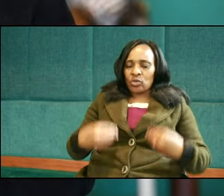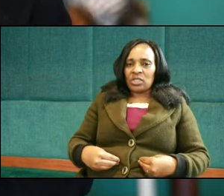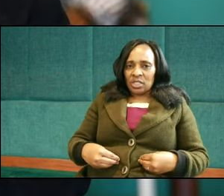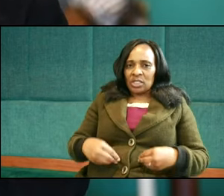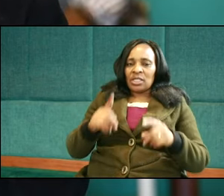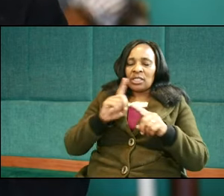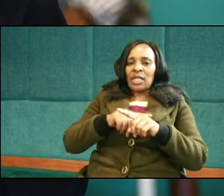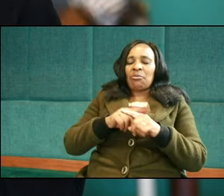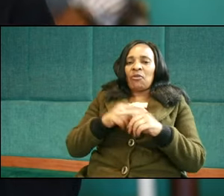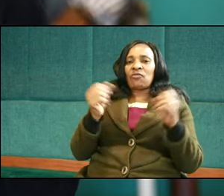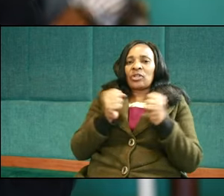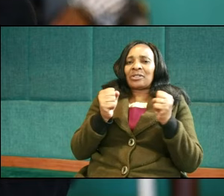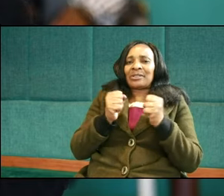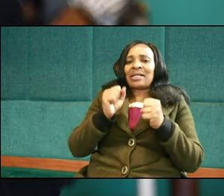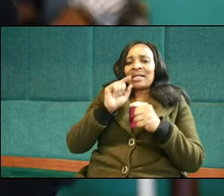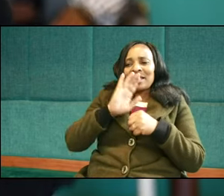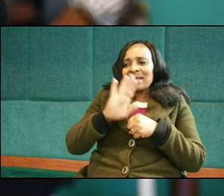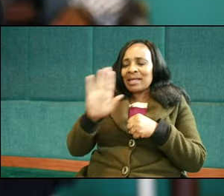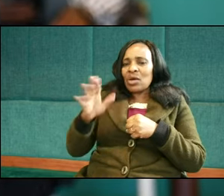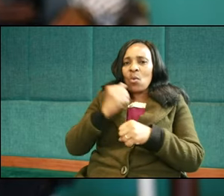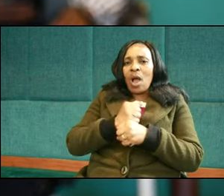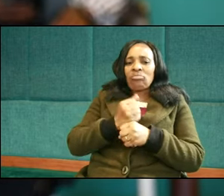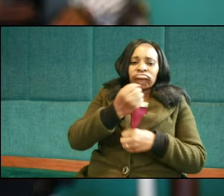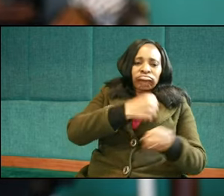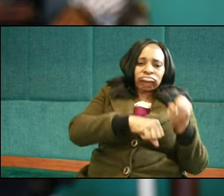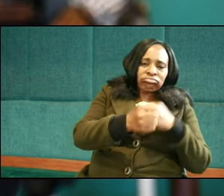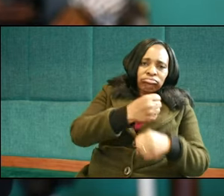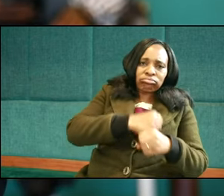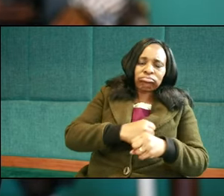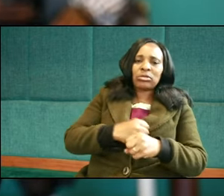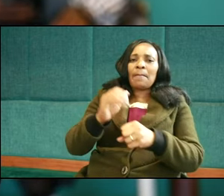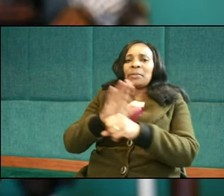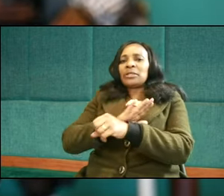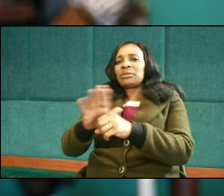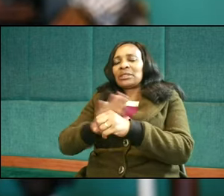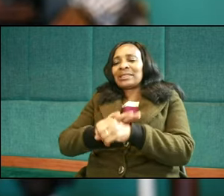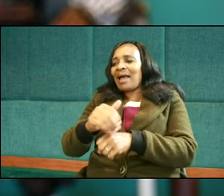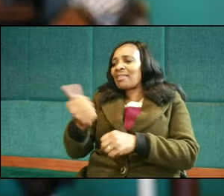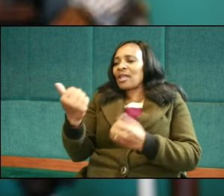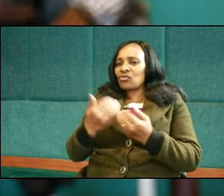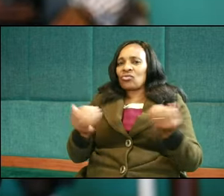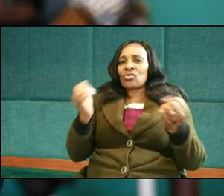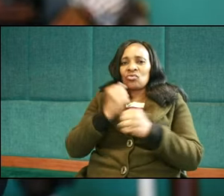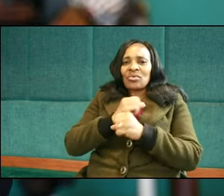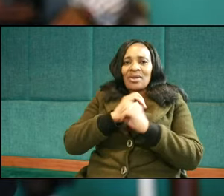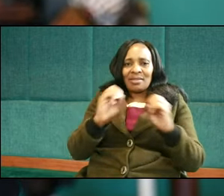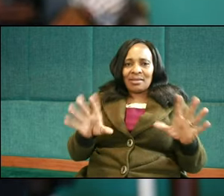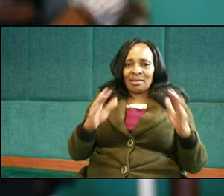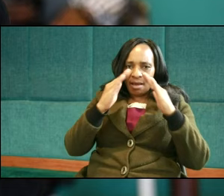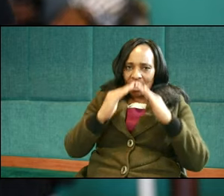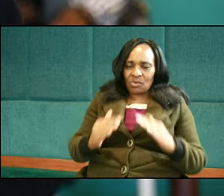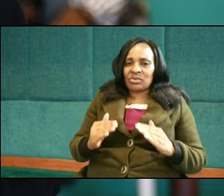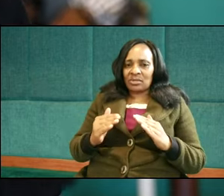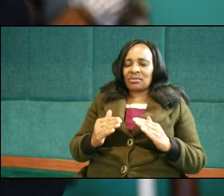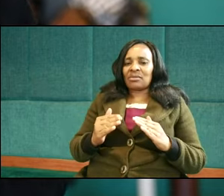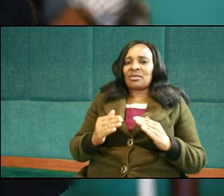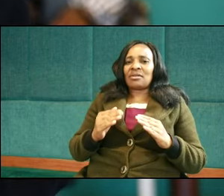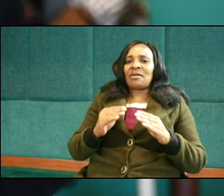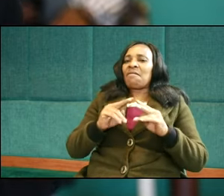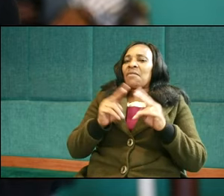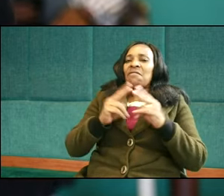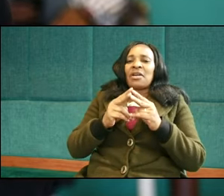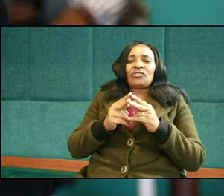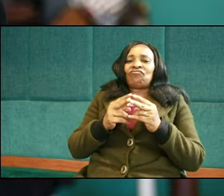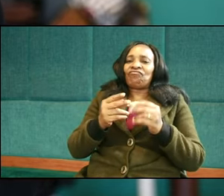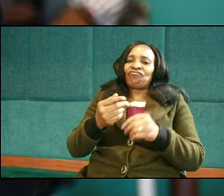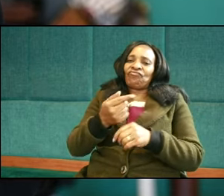ones doing chores. The little ones and the other children did not do anything in the house besides get very